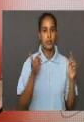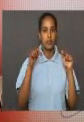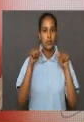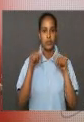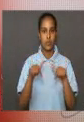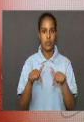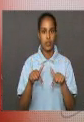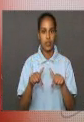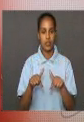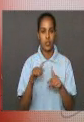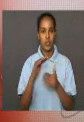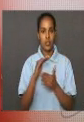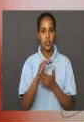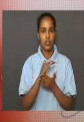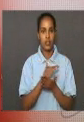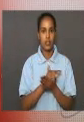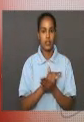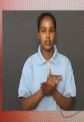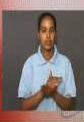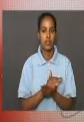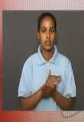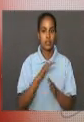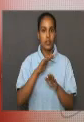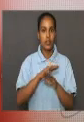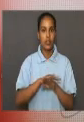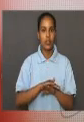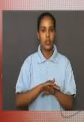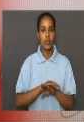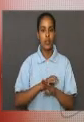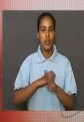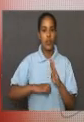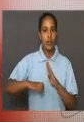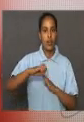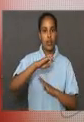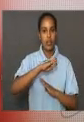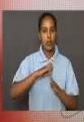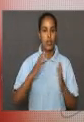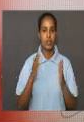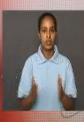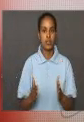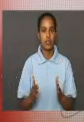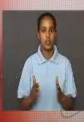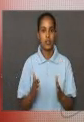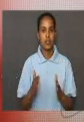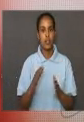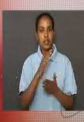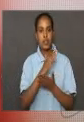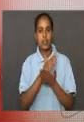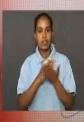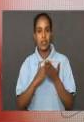Welcome to today's lesson on electrolysis of